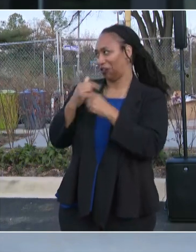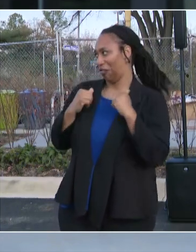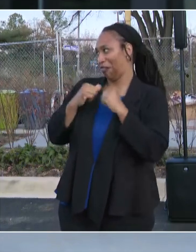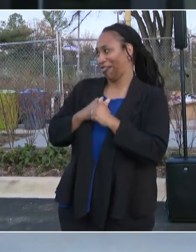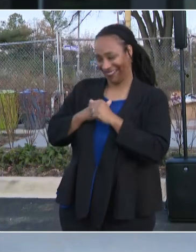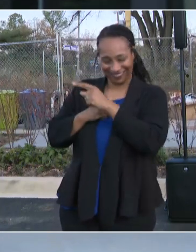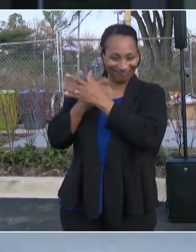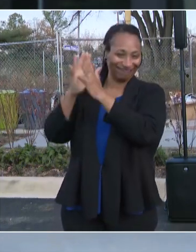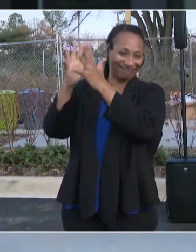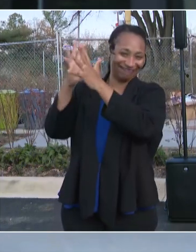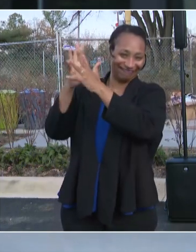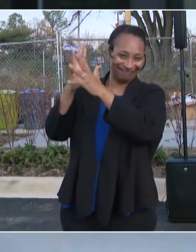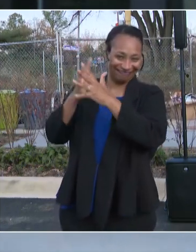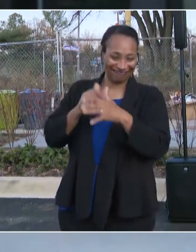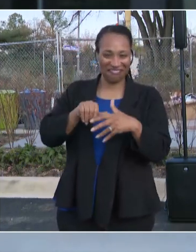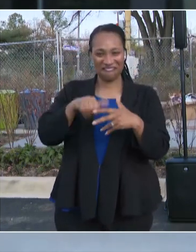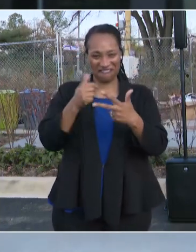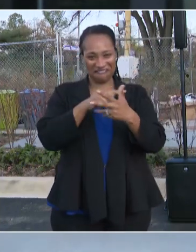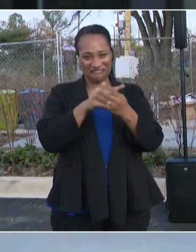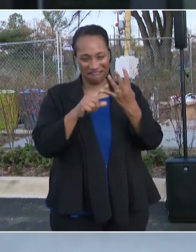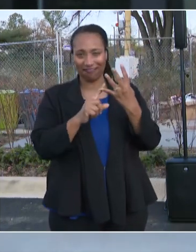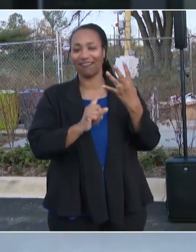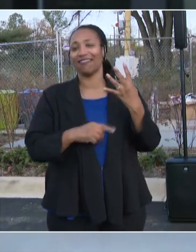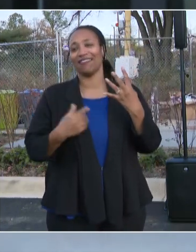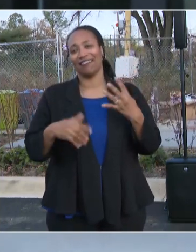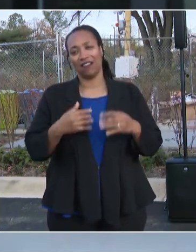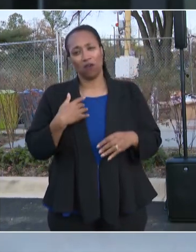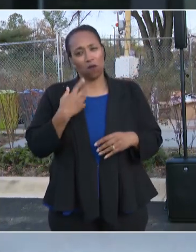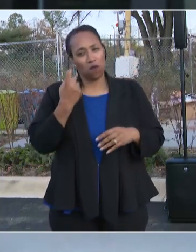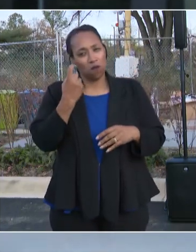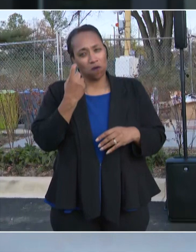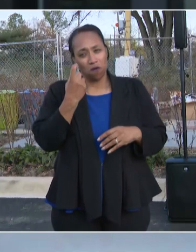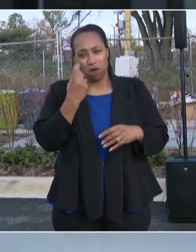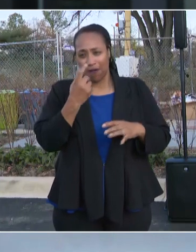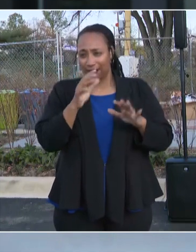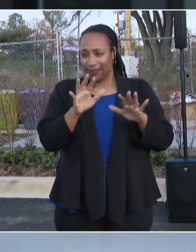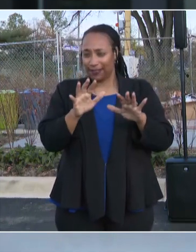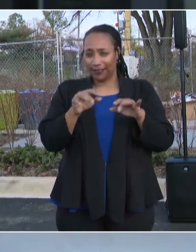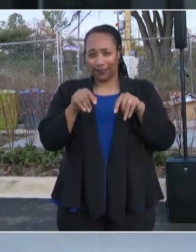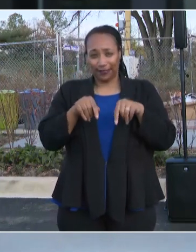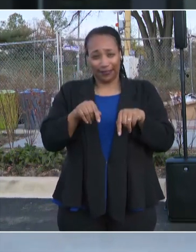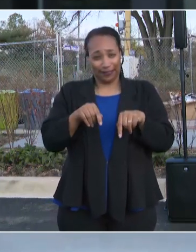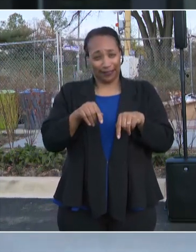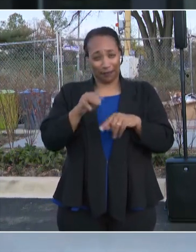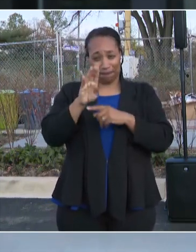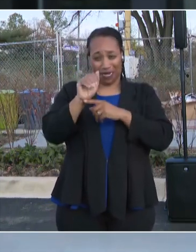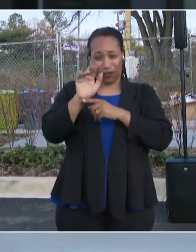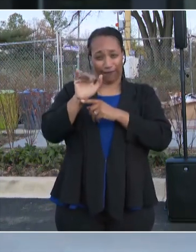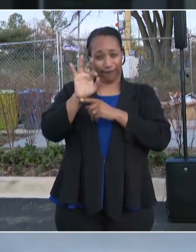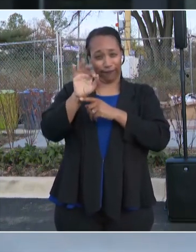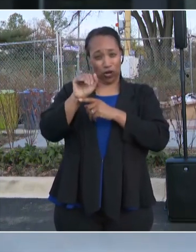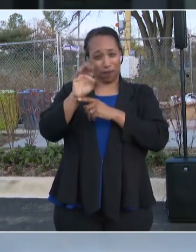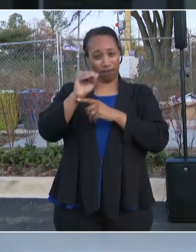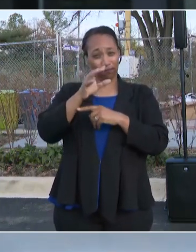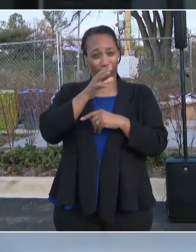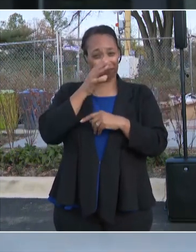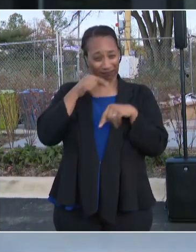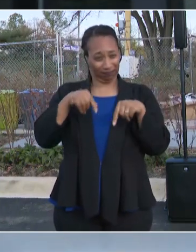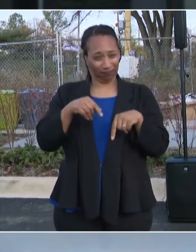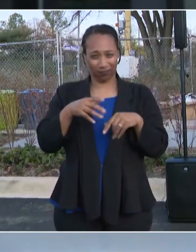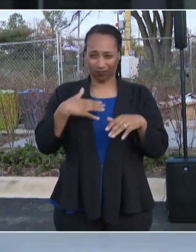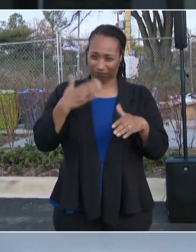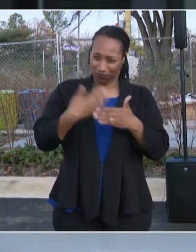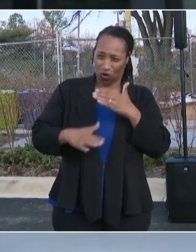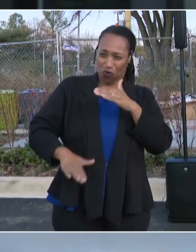We also are joined by one of our Berry Farm natives who leads our Goodman League right behind us, Mr. Miles Ross. Give it